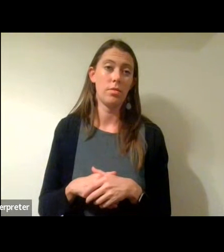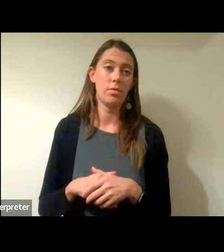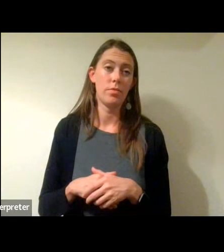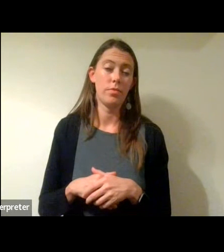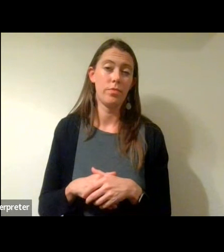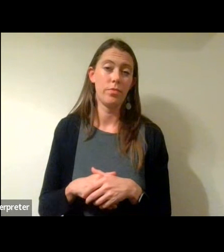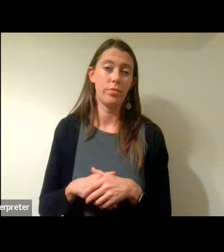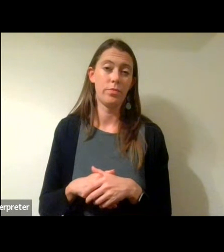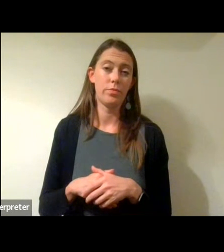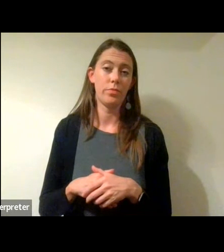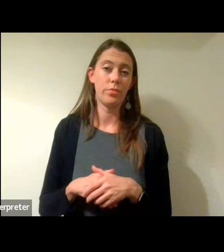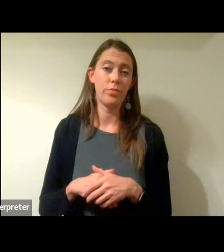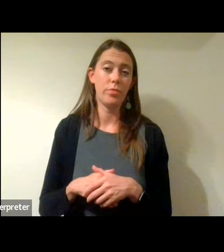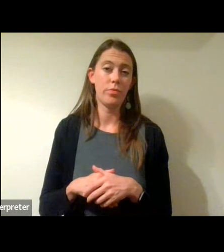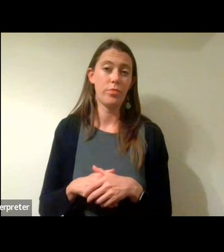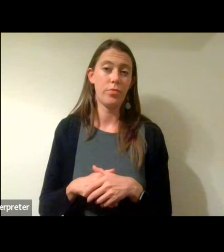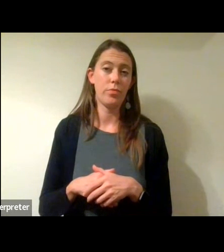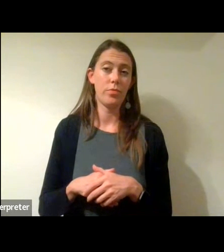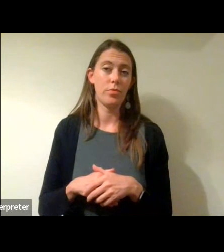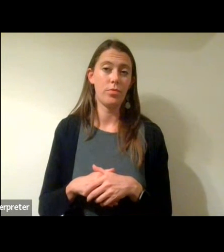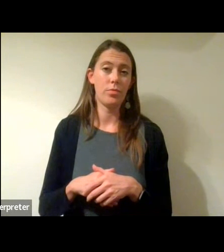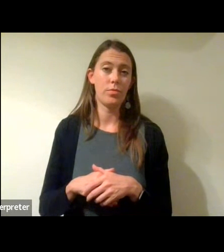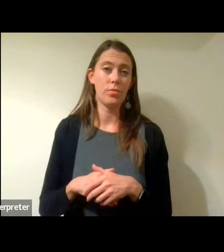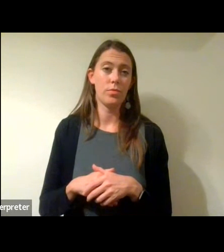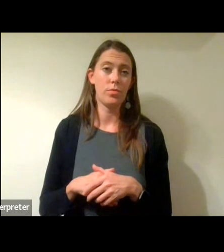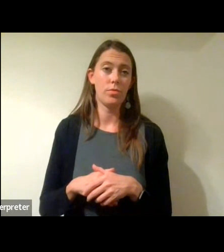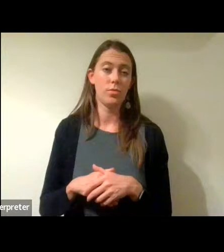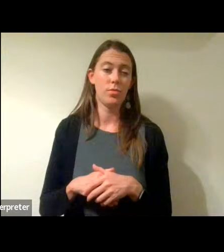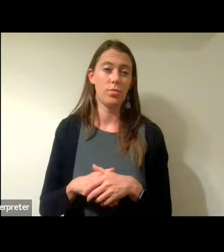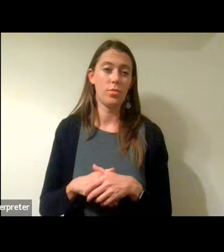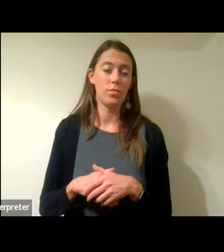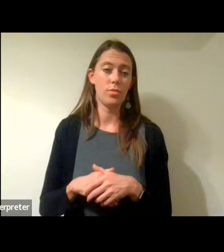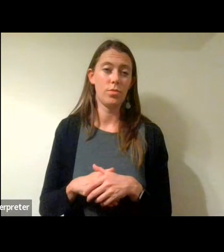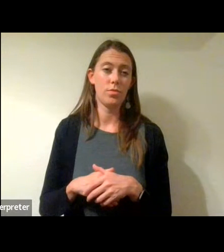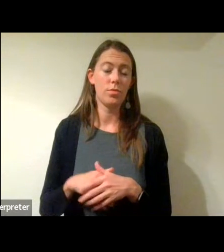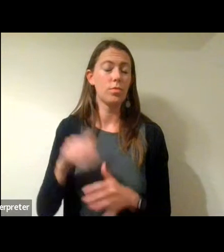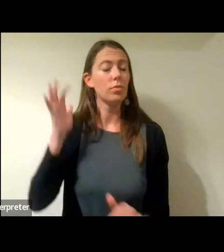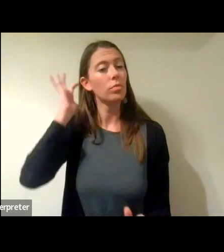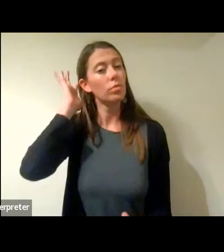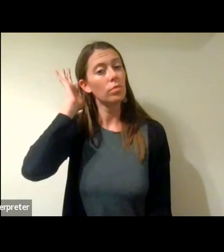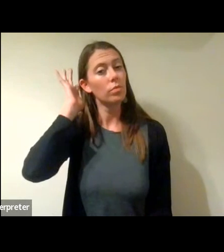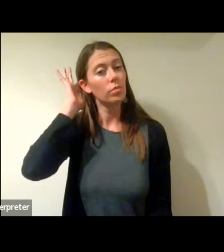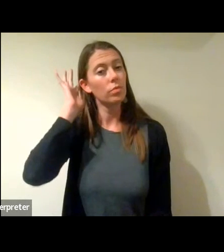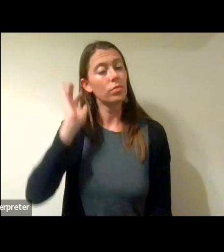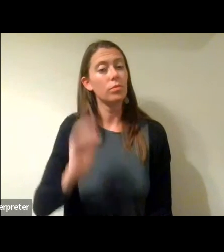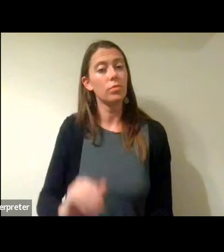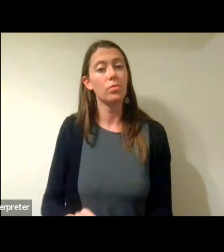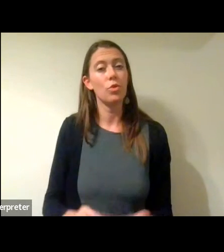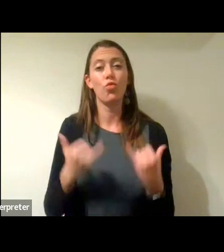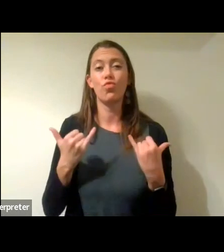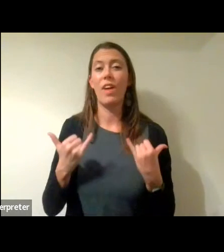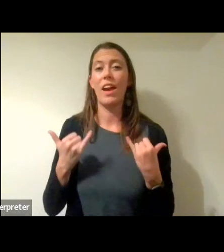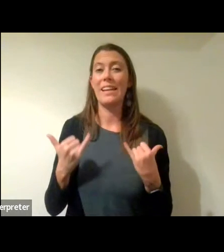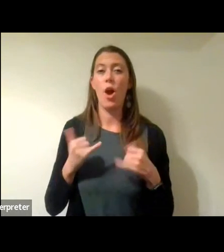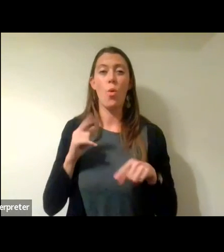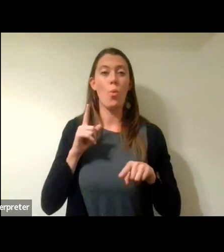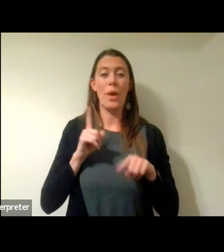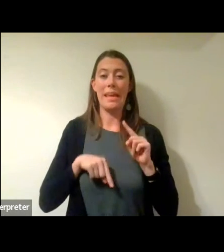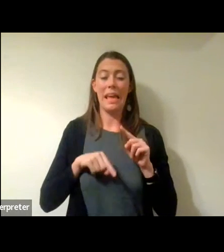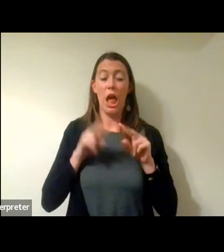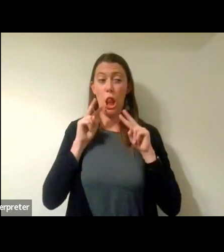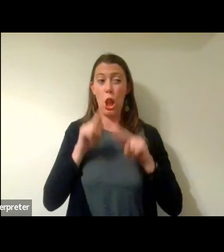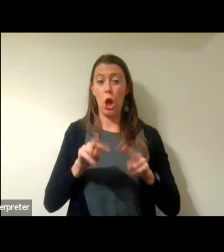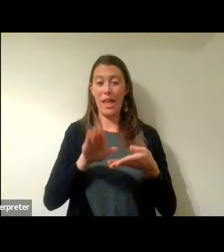severe disease. We don't, in terms of, so I think it's too early to look at deaths. We're going to need to wait